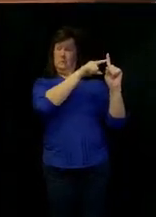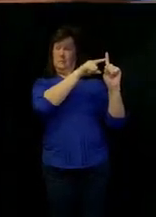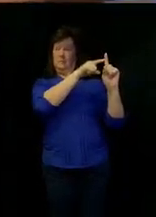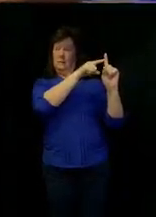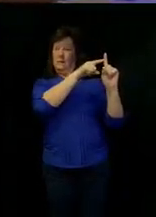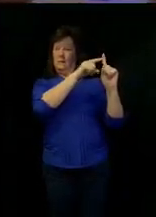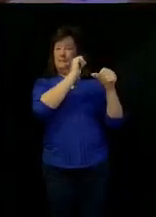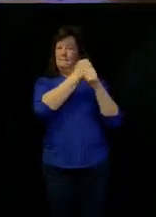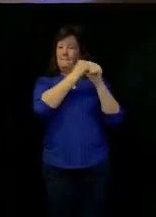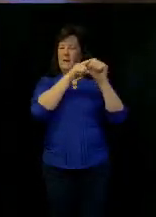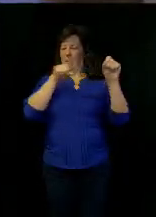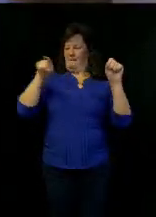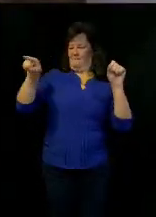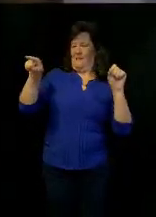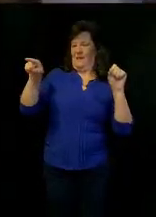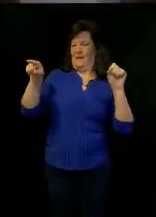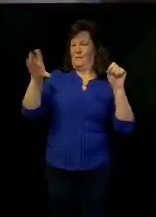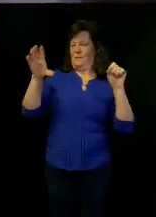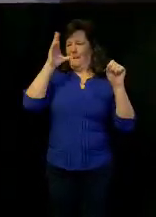So sin looks very,